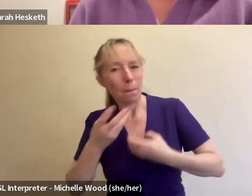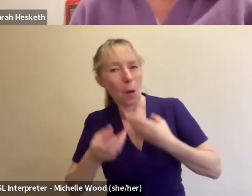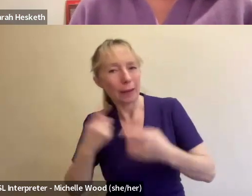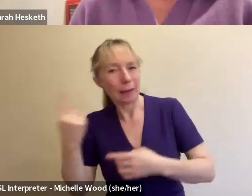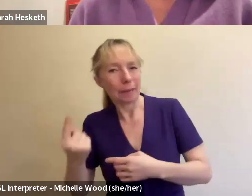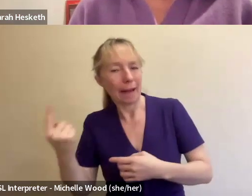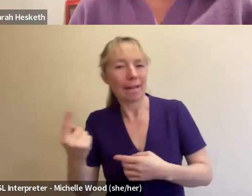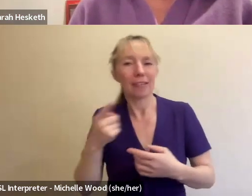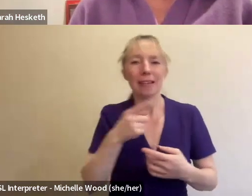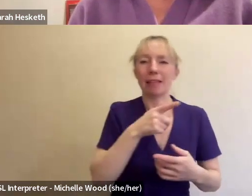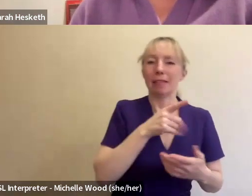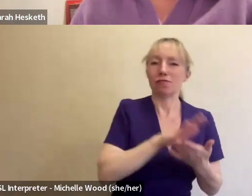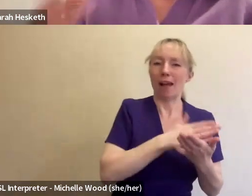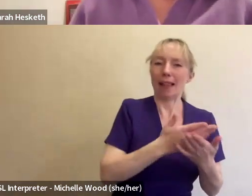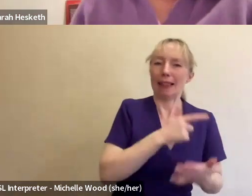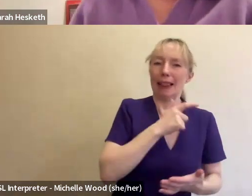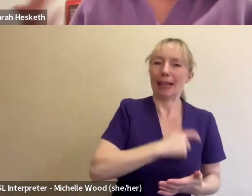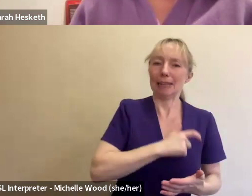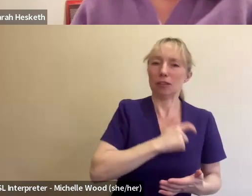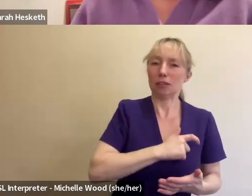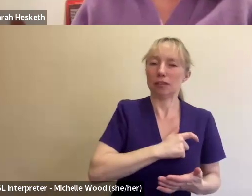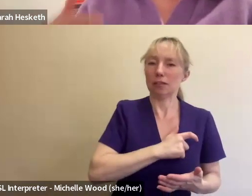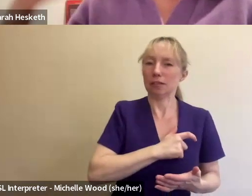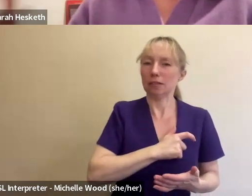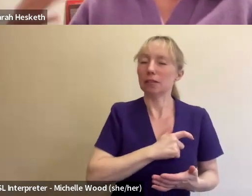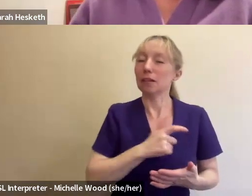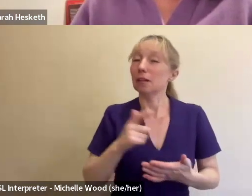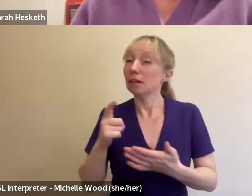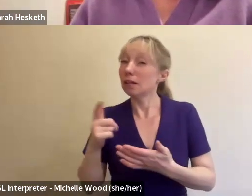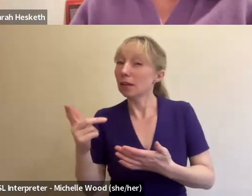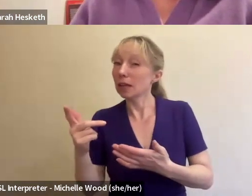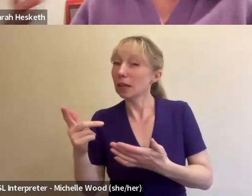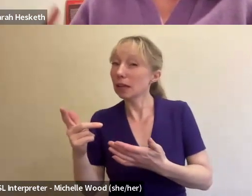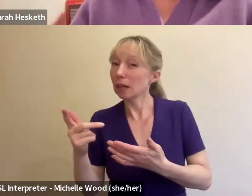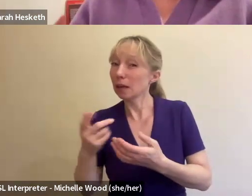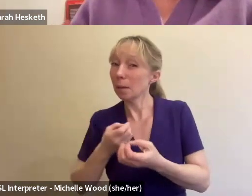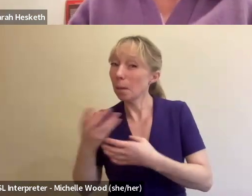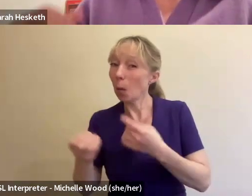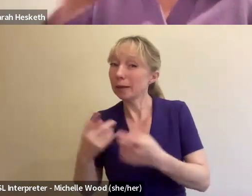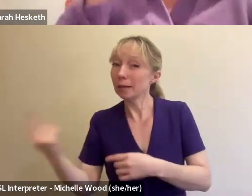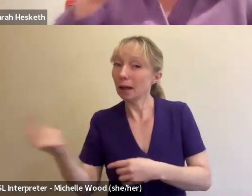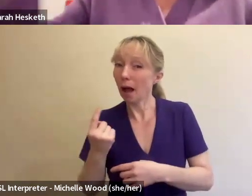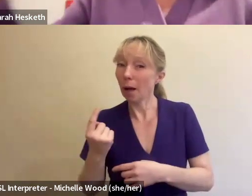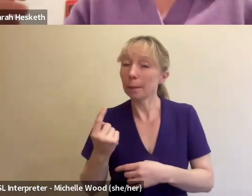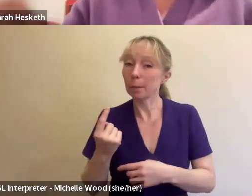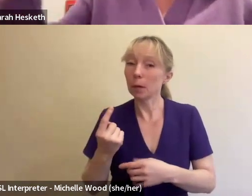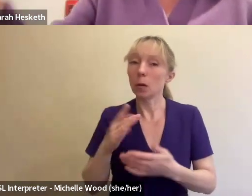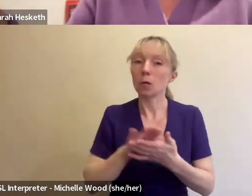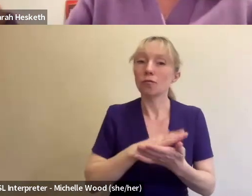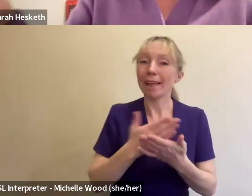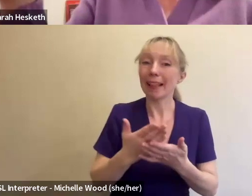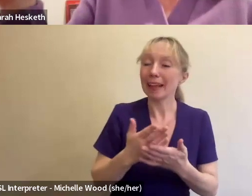those communities. So are poets coming to translators, or do you find translators are still excuse me,